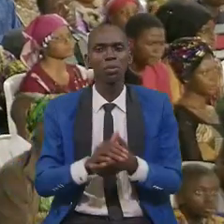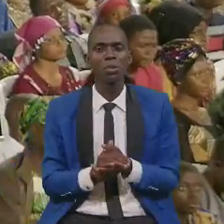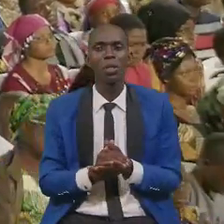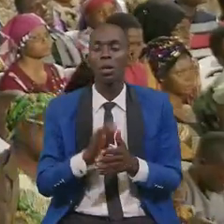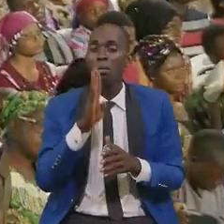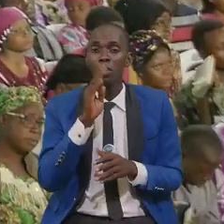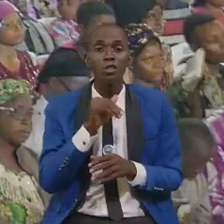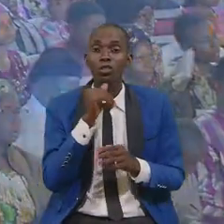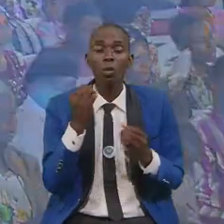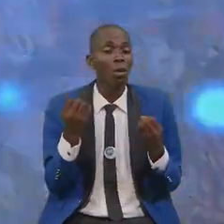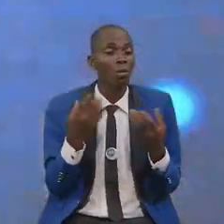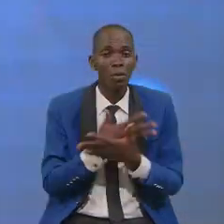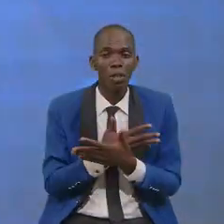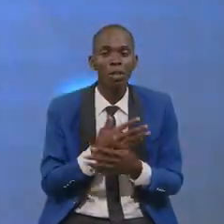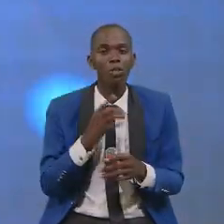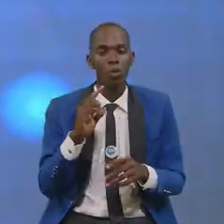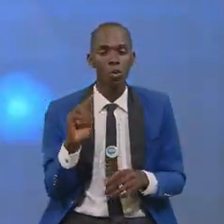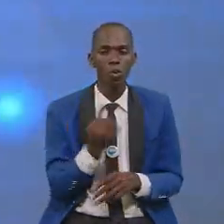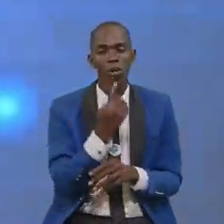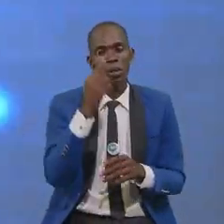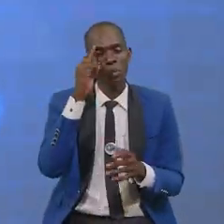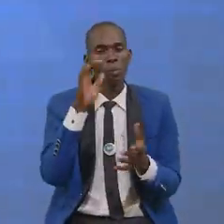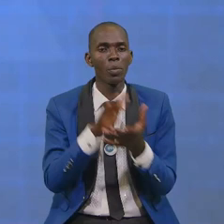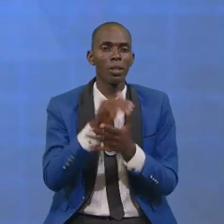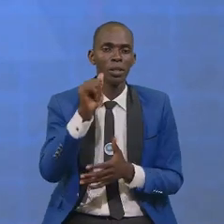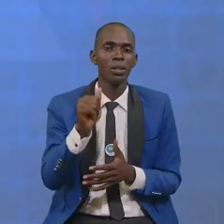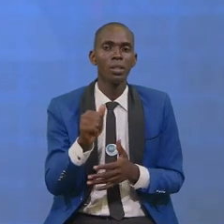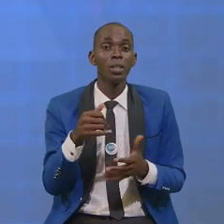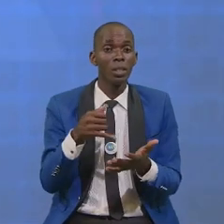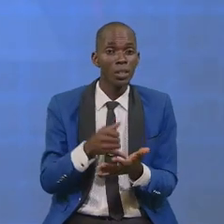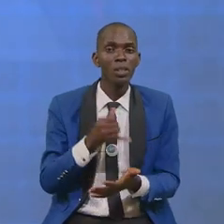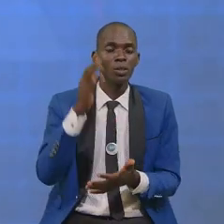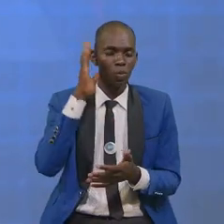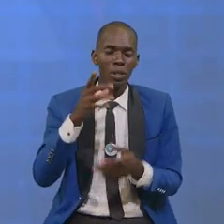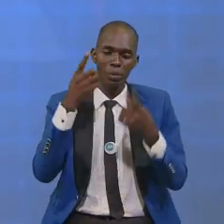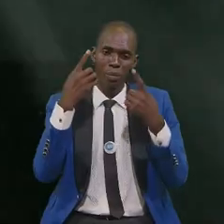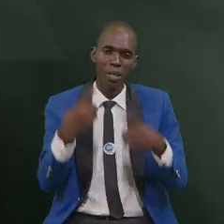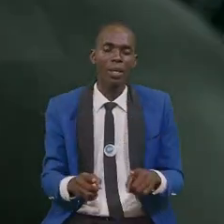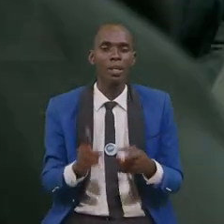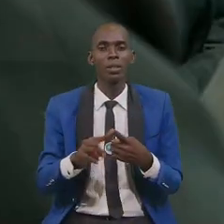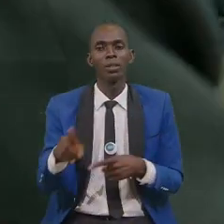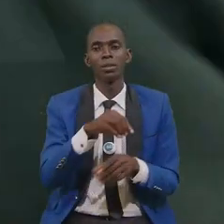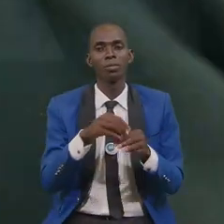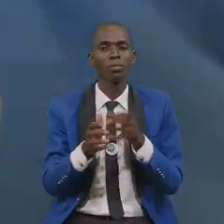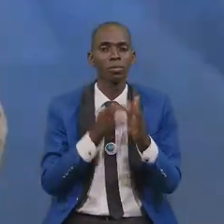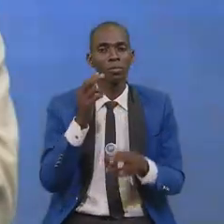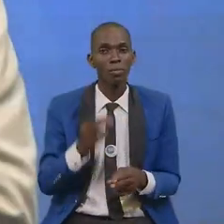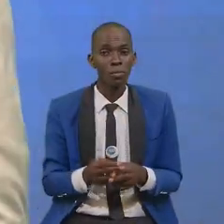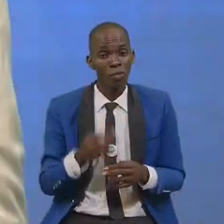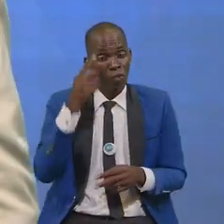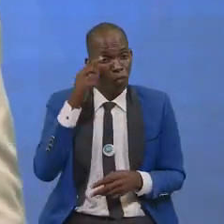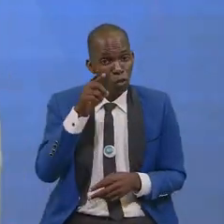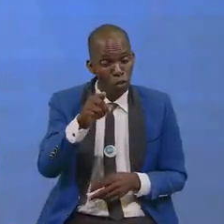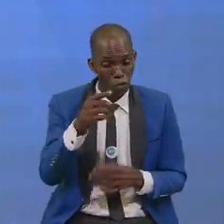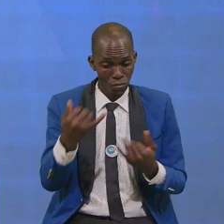afraid, only believe. It will happen. I say for you